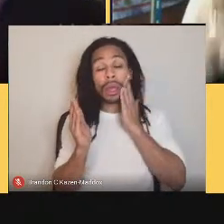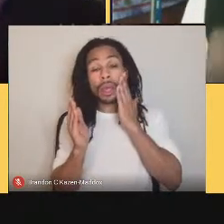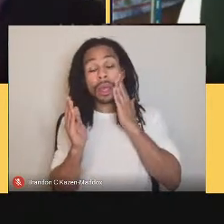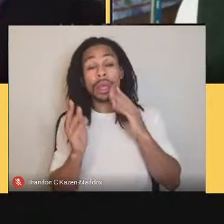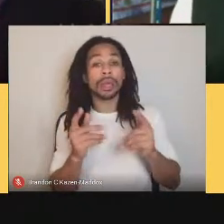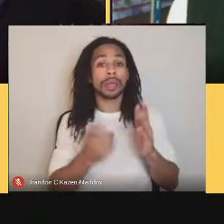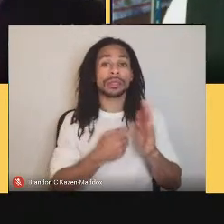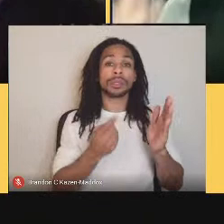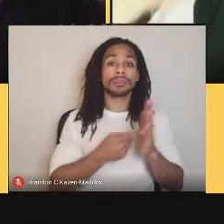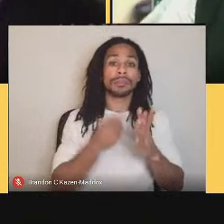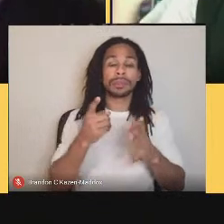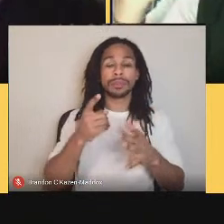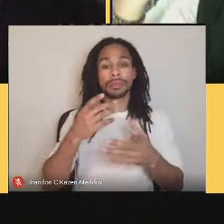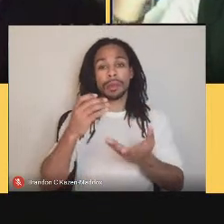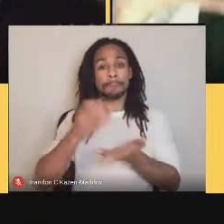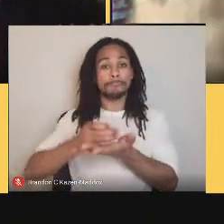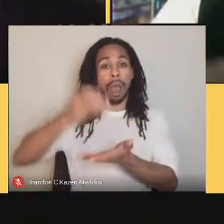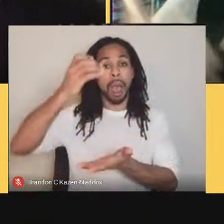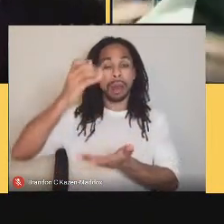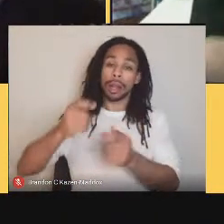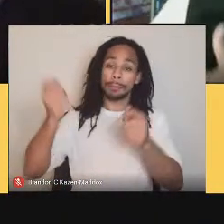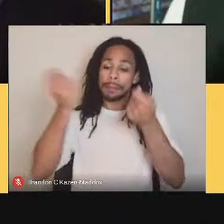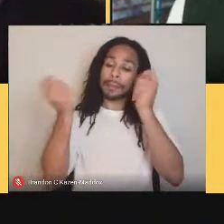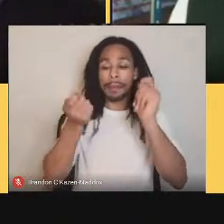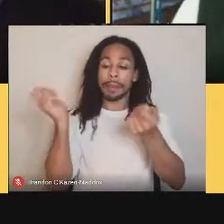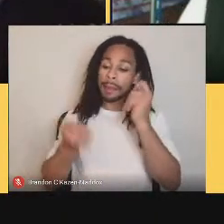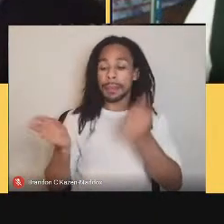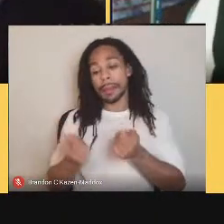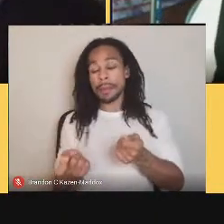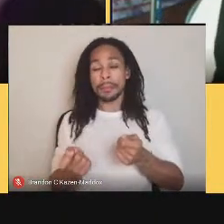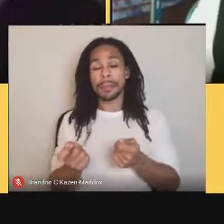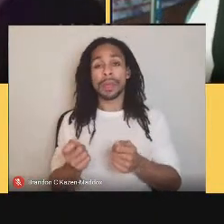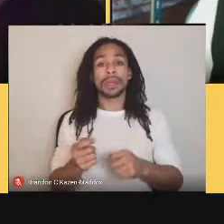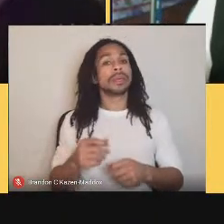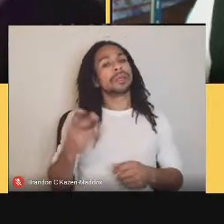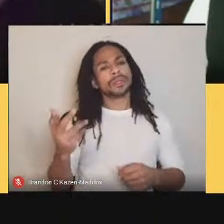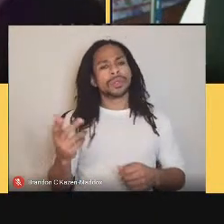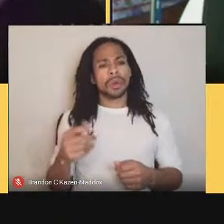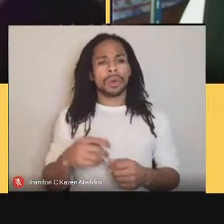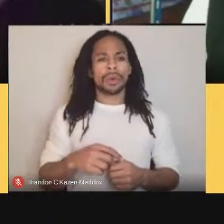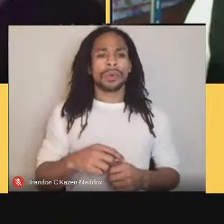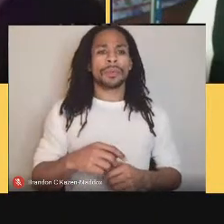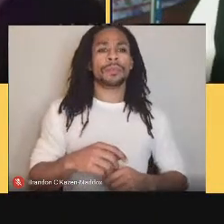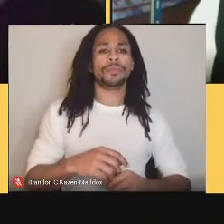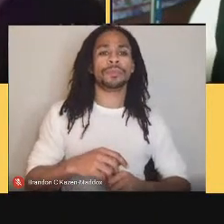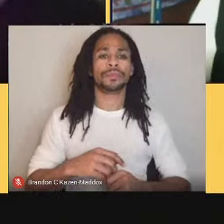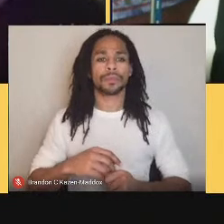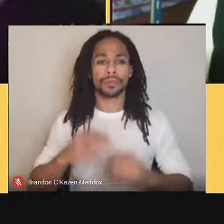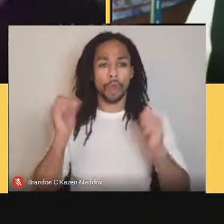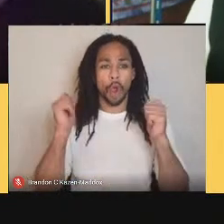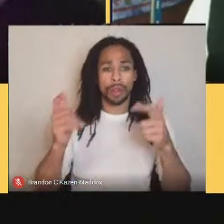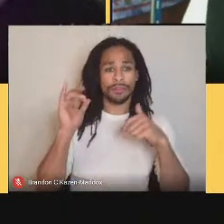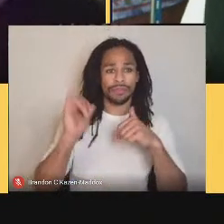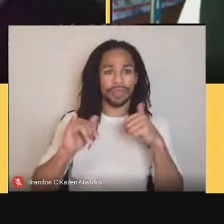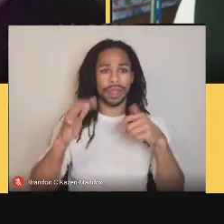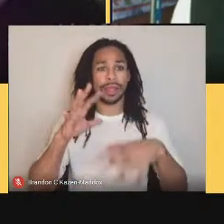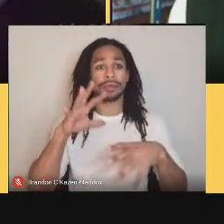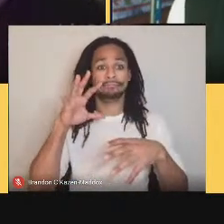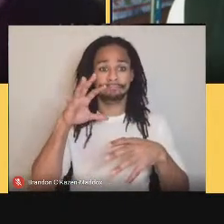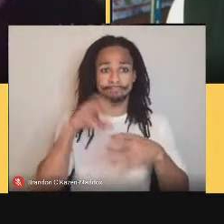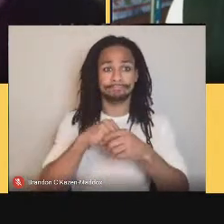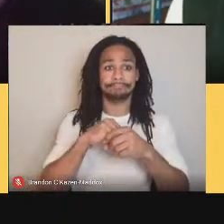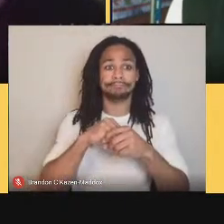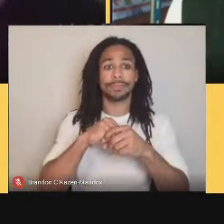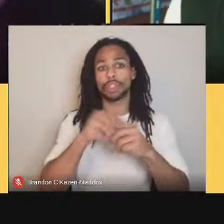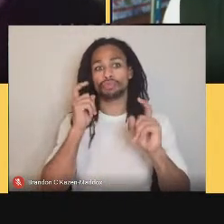these little elements that you can kind of restructure it, kind of adds to the comedic factor because our audience, like